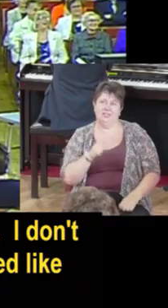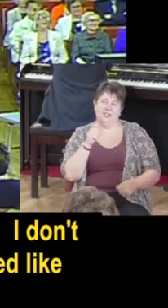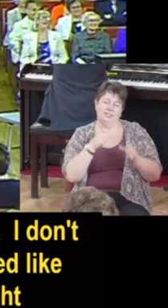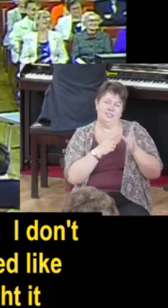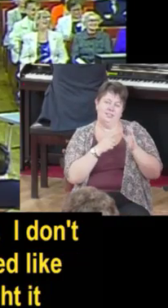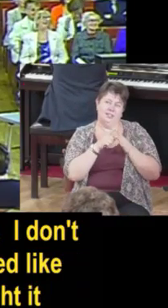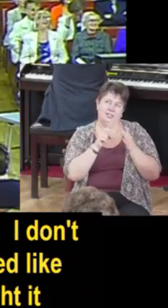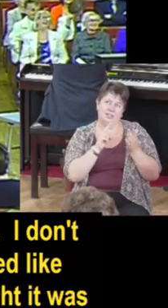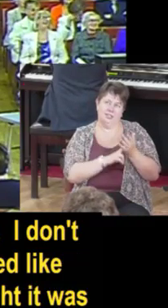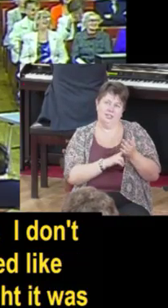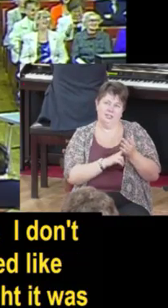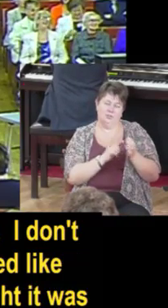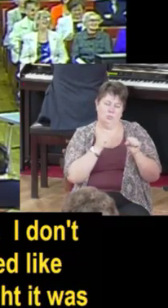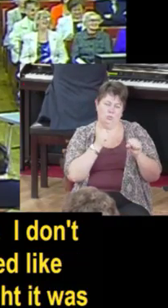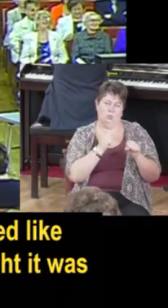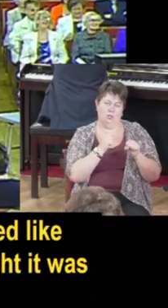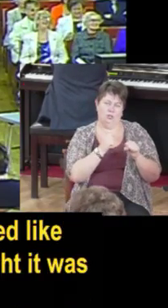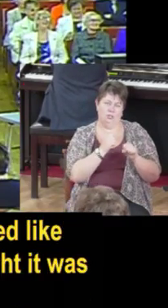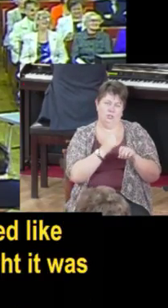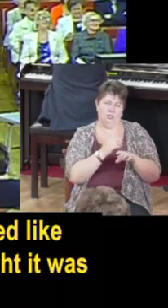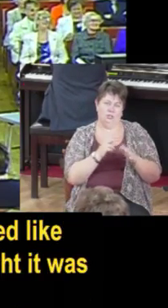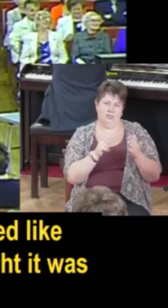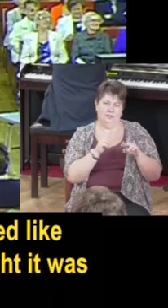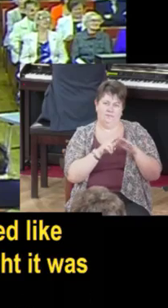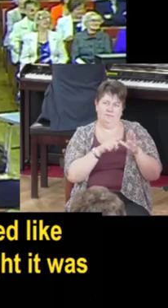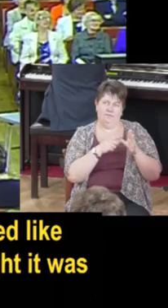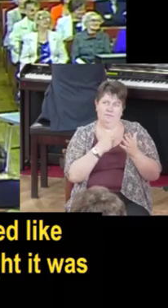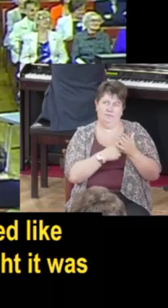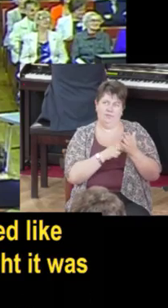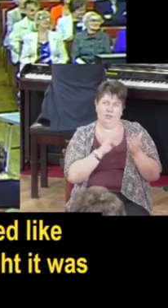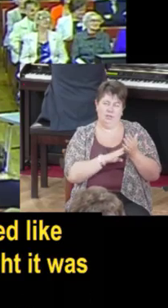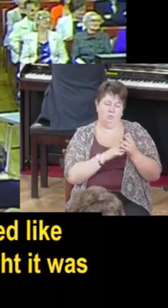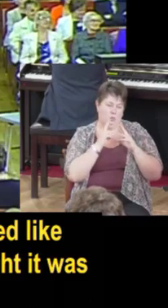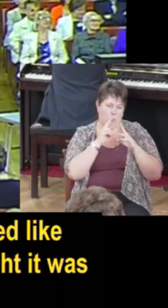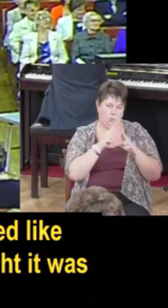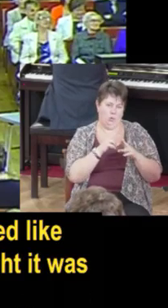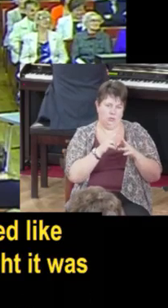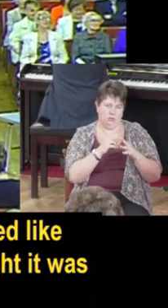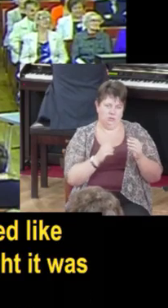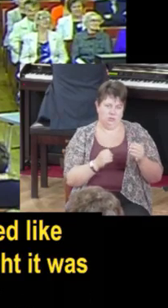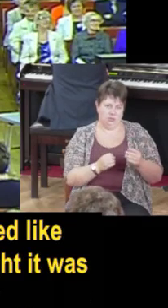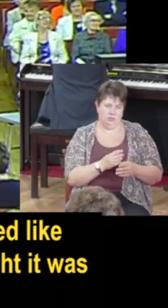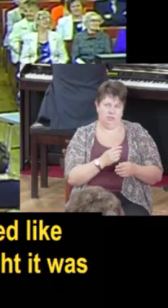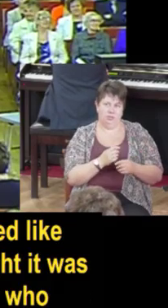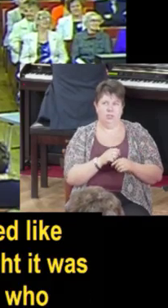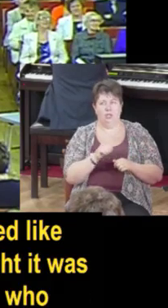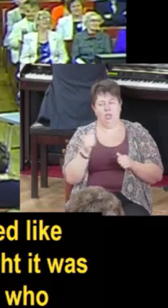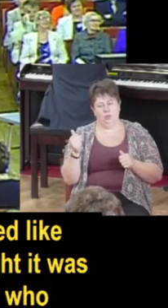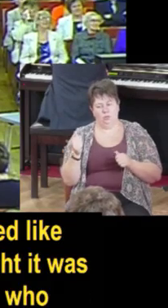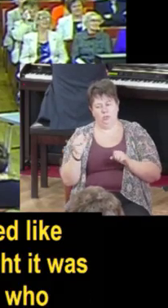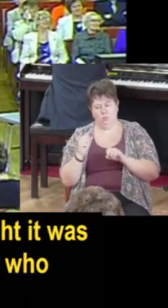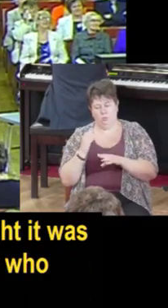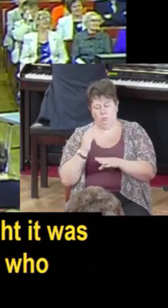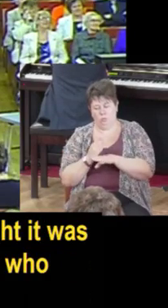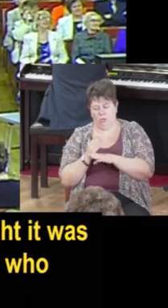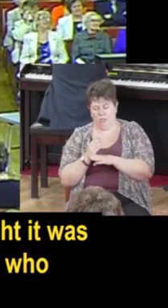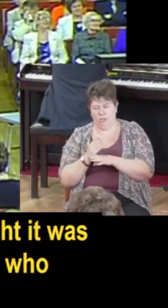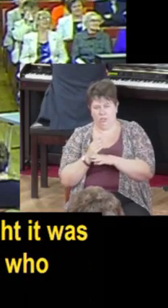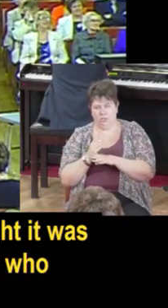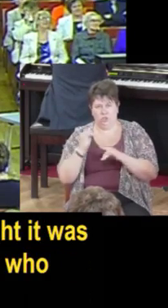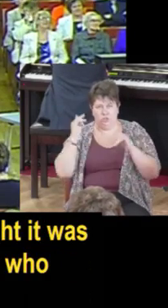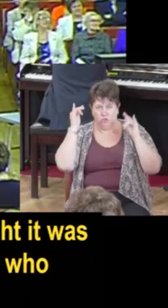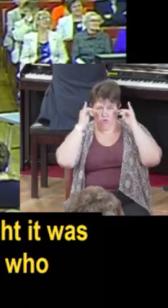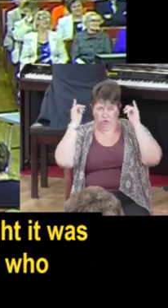Cain was a farmer who looked after the crops, and Abel was a farmer too, but he looked after